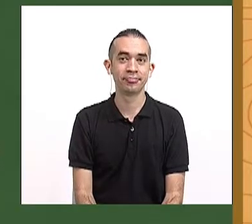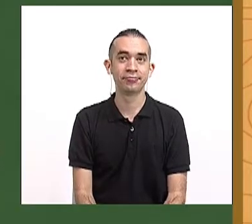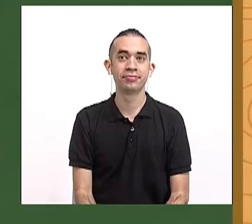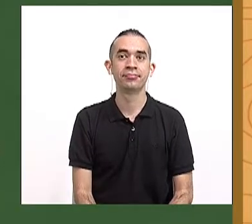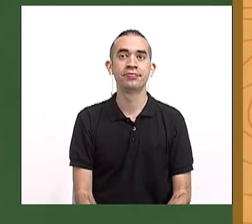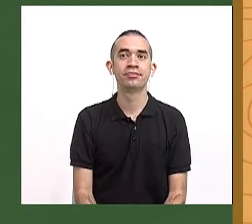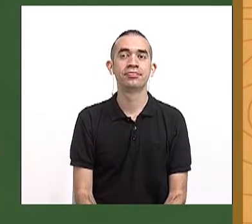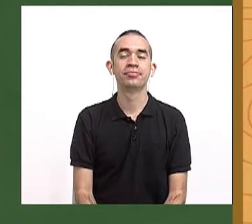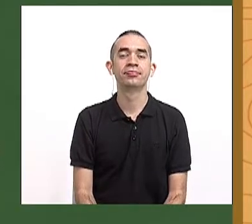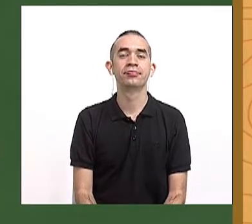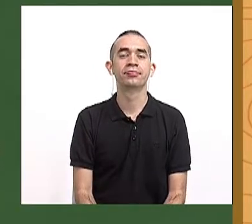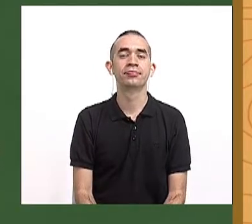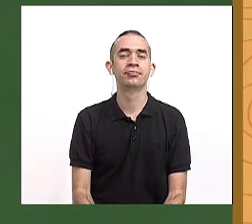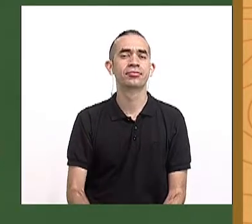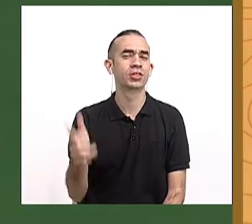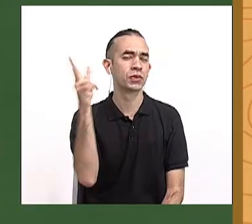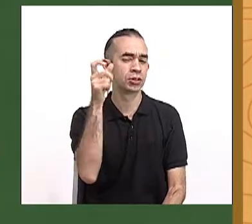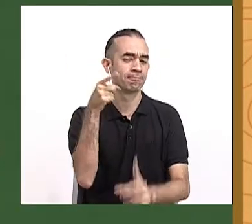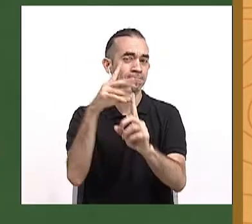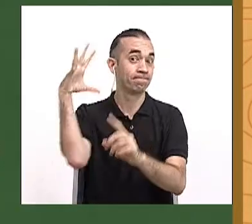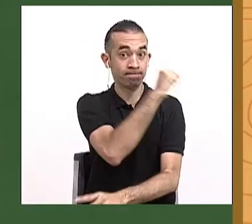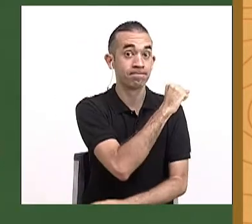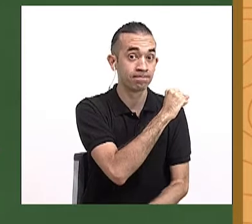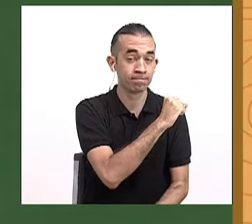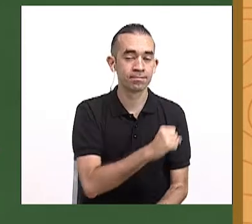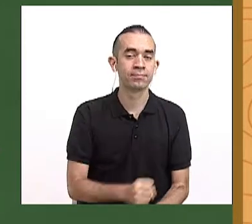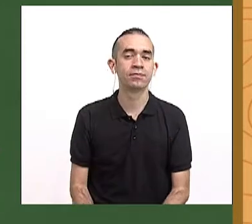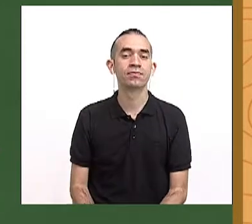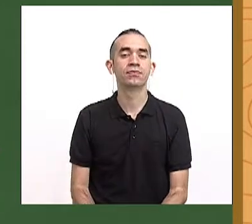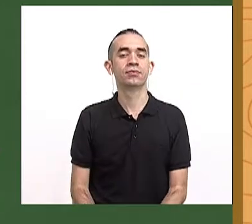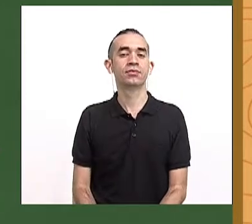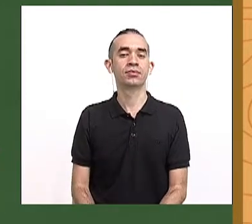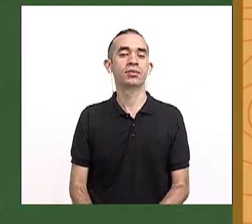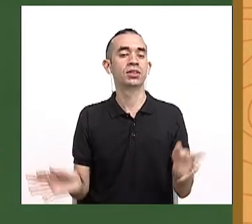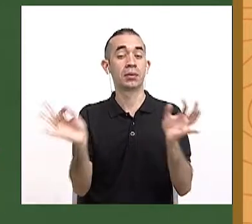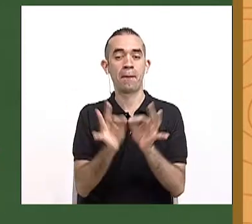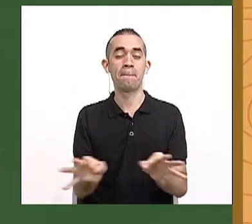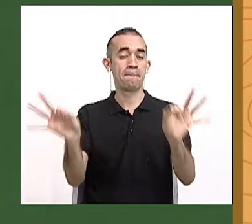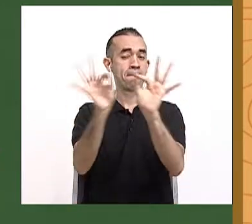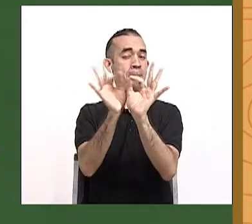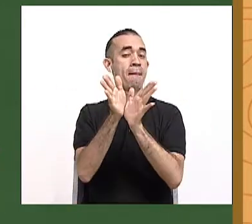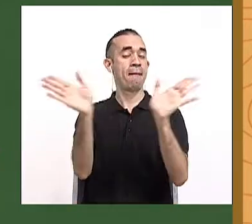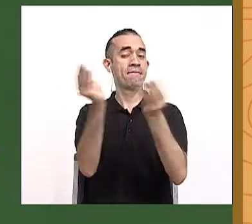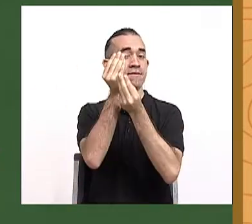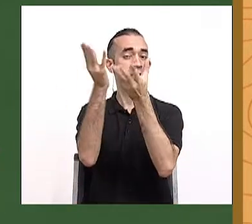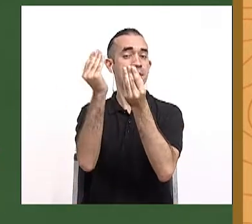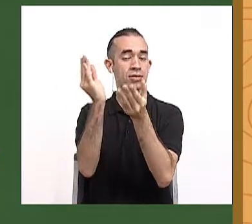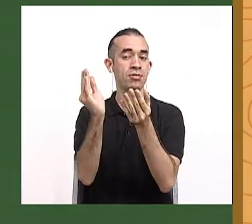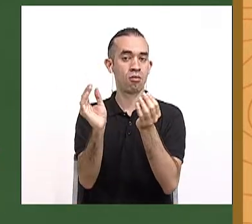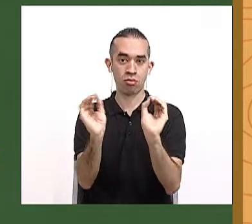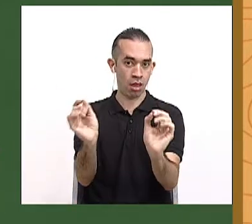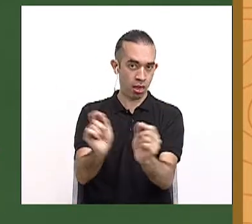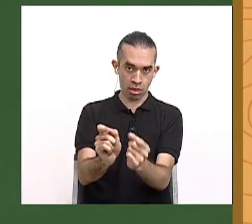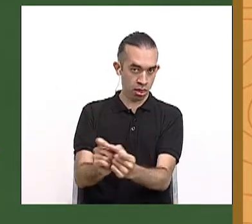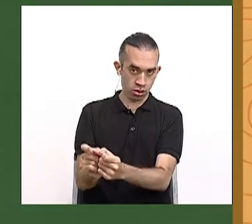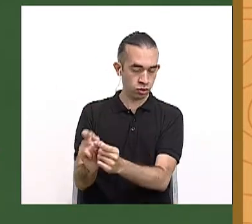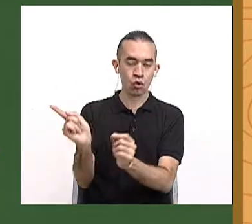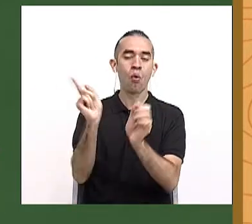What is listening for the gist? It is the most important general information without details, the